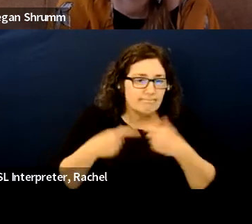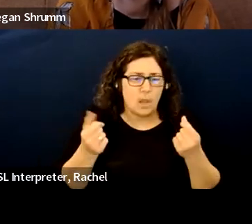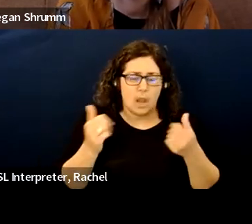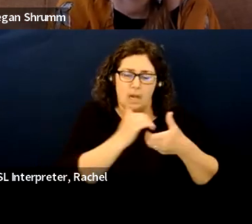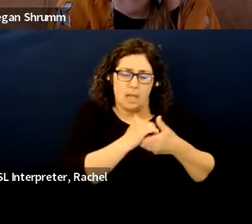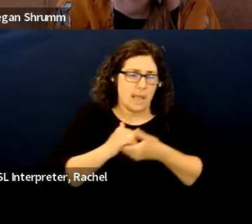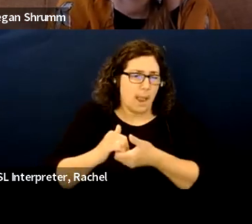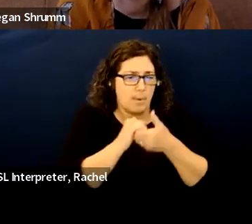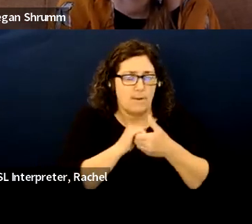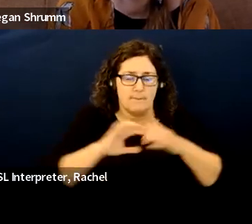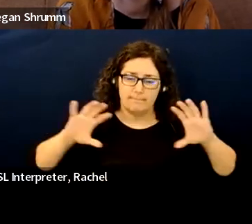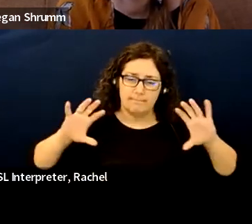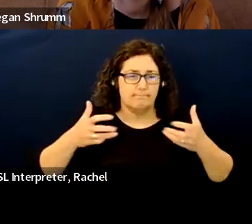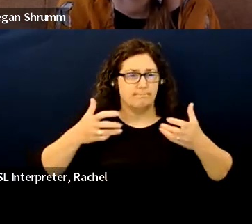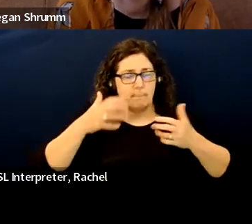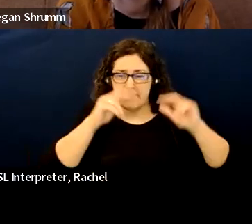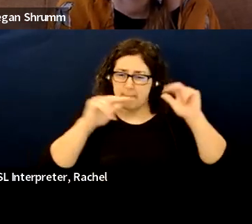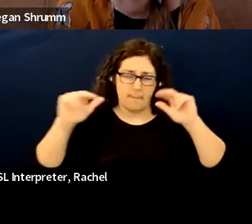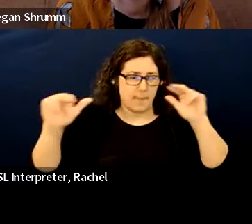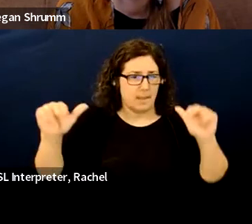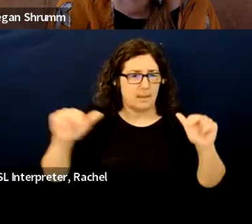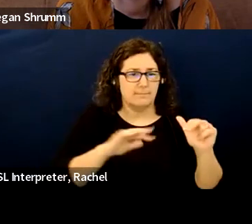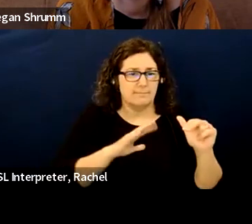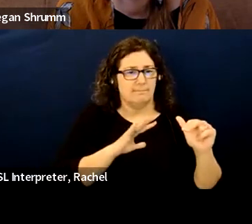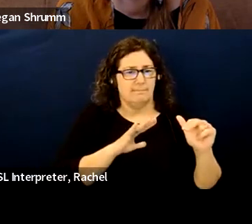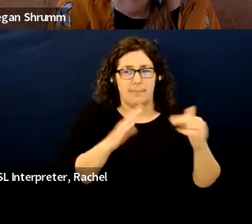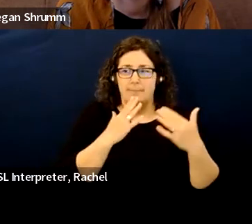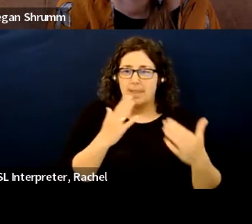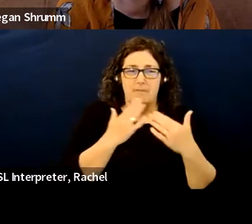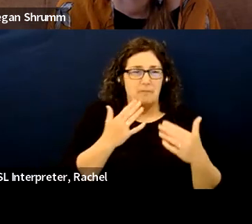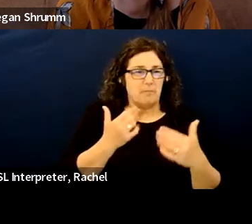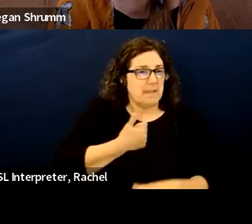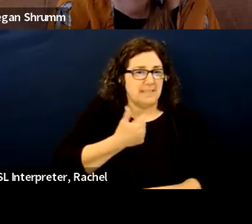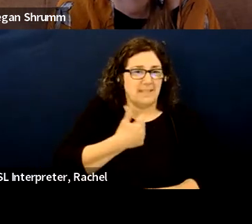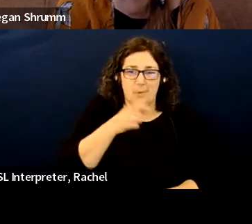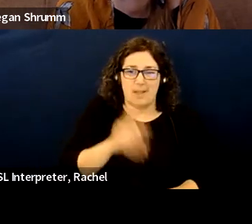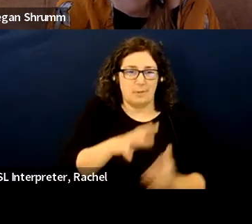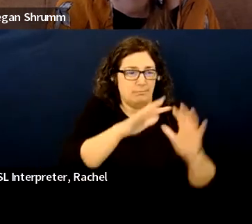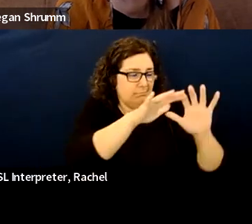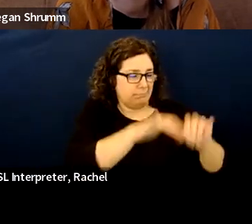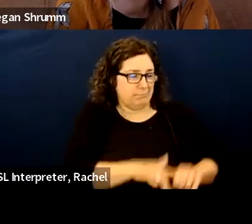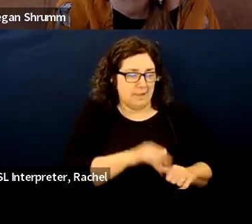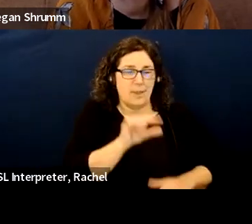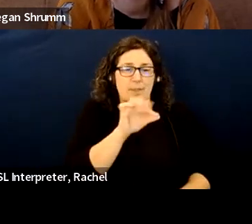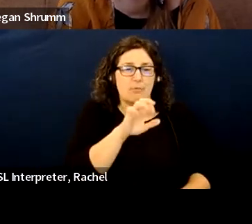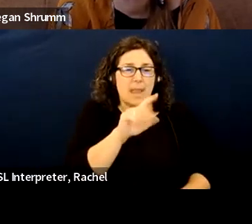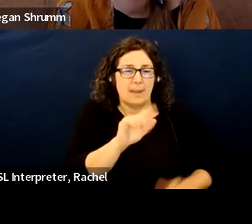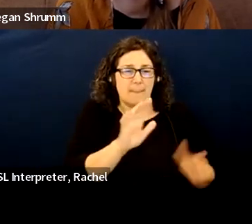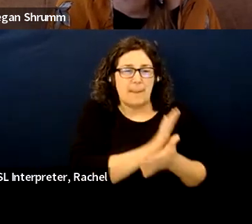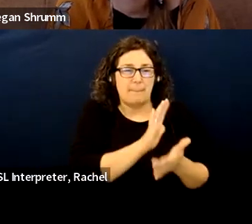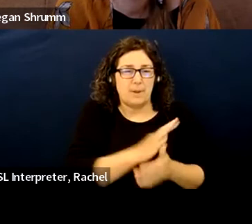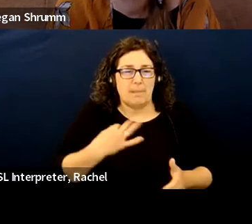collaborative, collective community effort. And I was very thankful because I didn't have to do any of the grant writing or legwork. I got to show